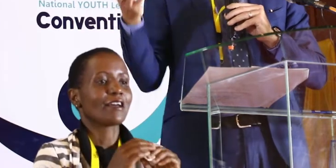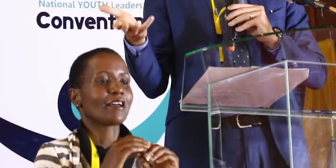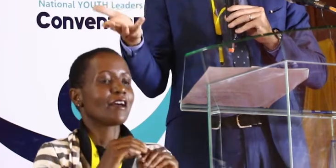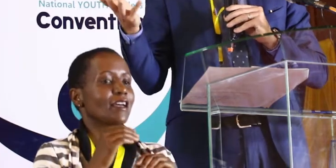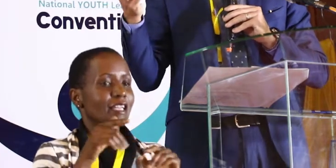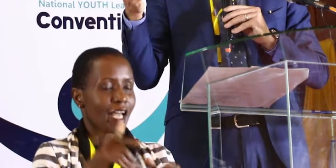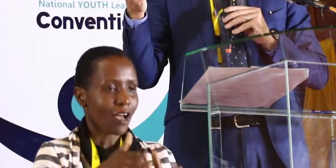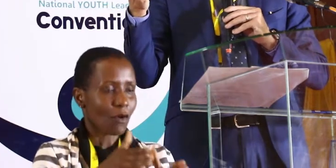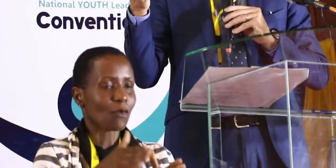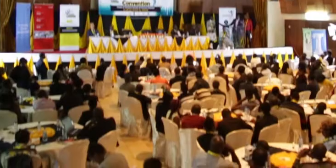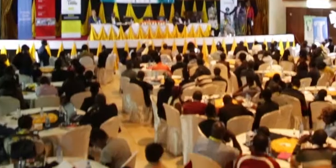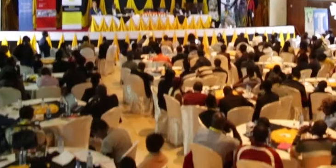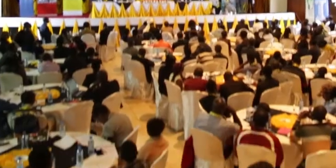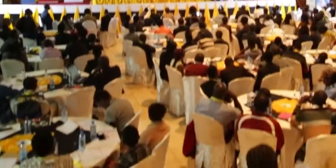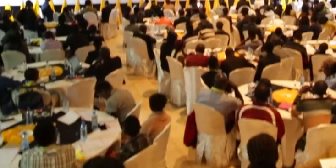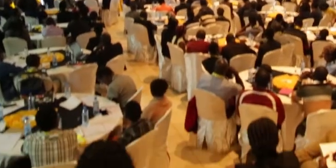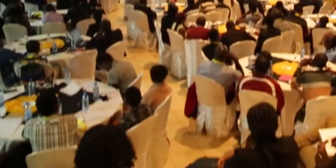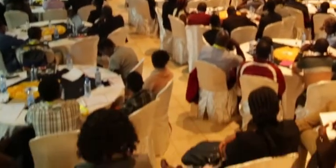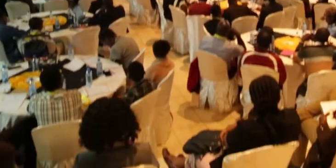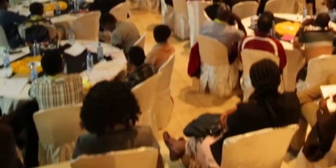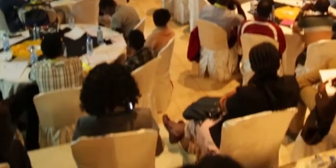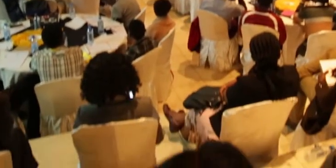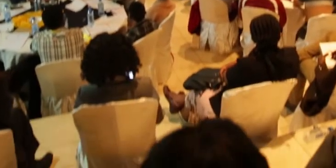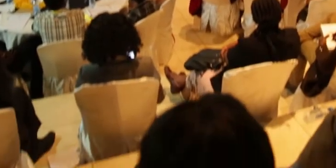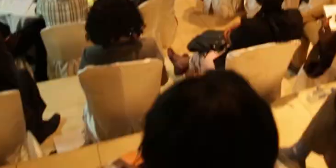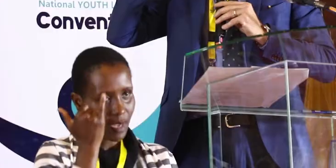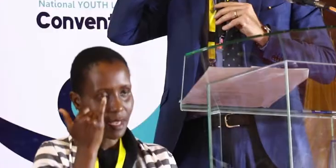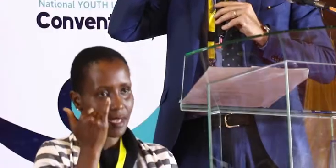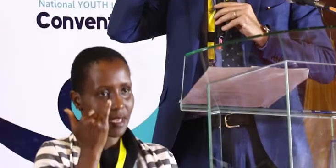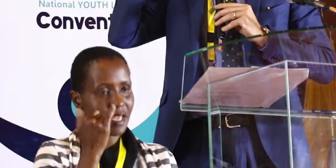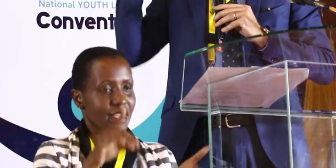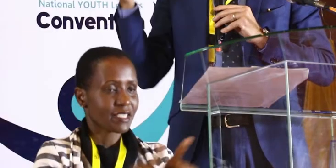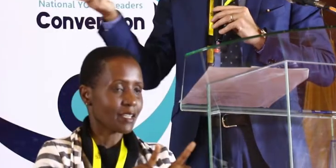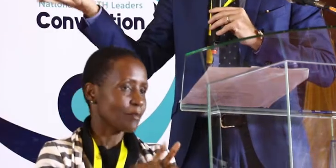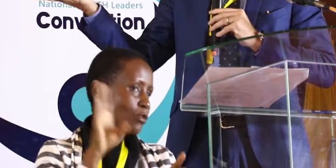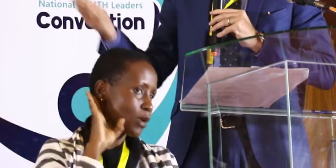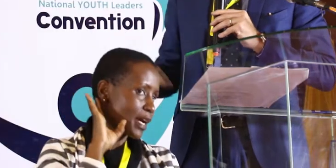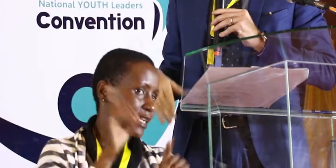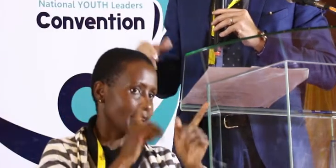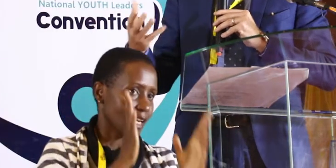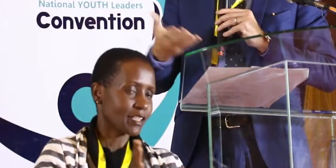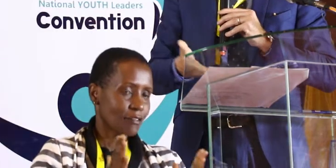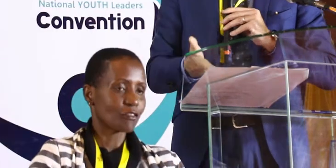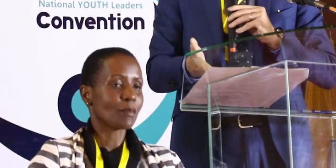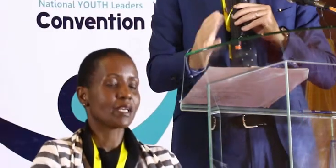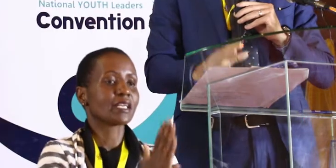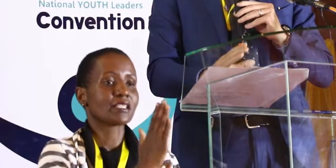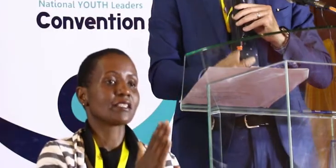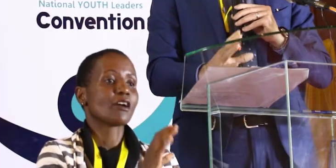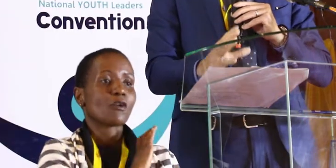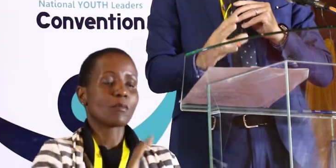is at a fantastic place because of, as we heard, the director of Human Rights Commission,